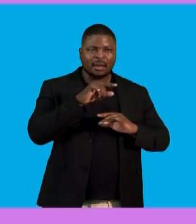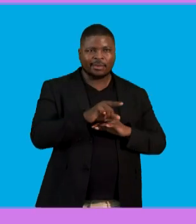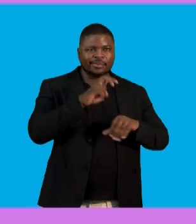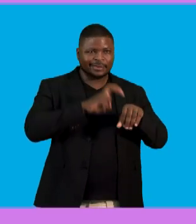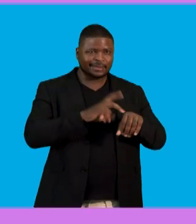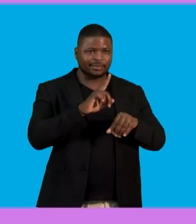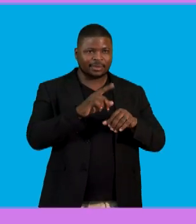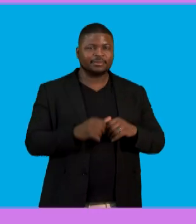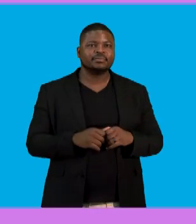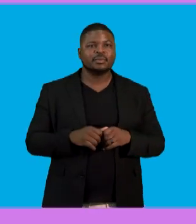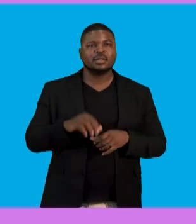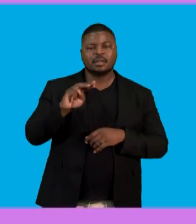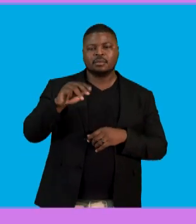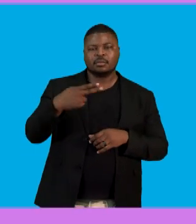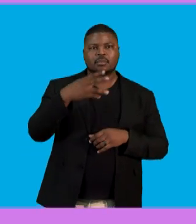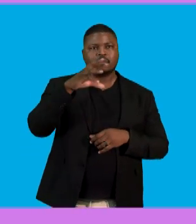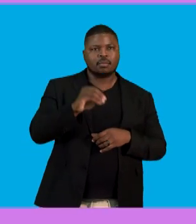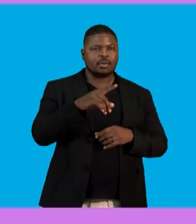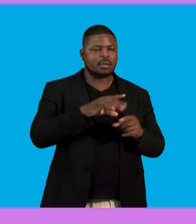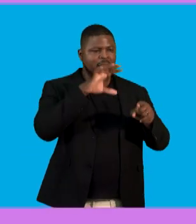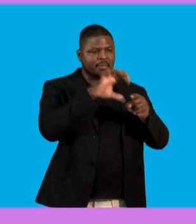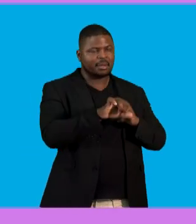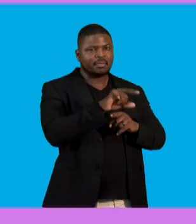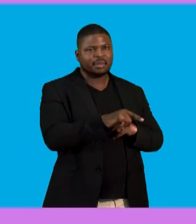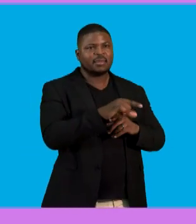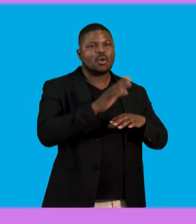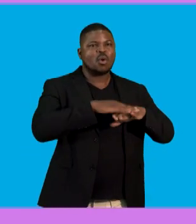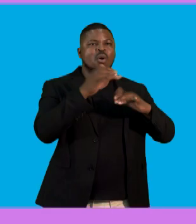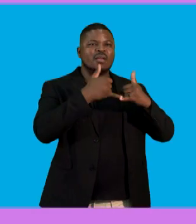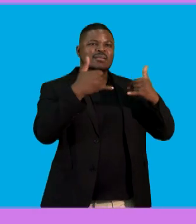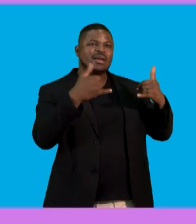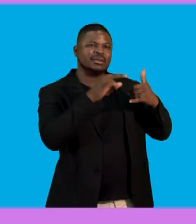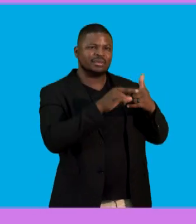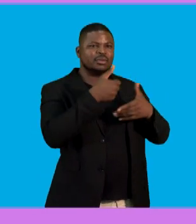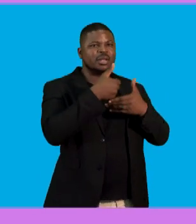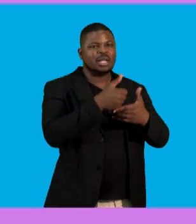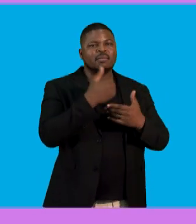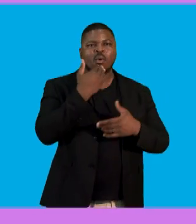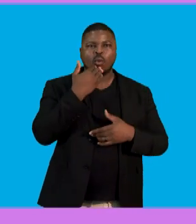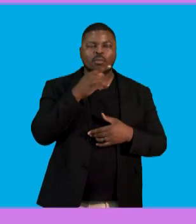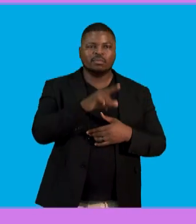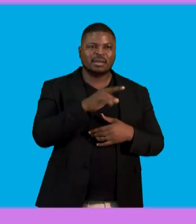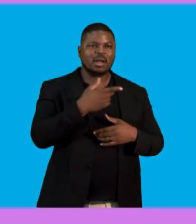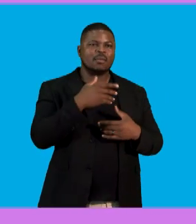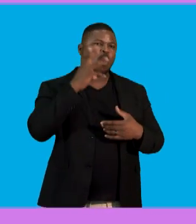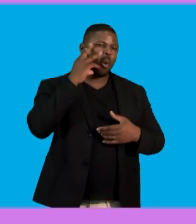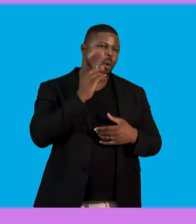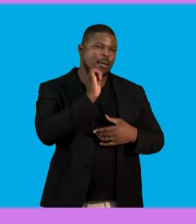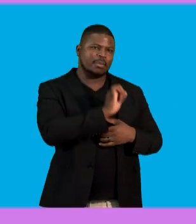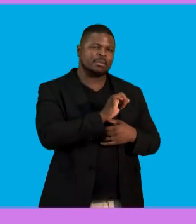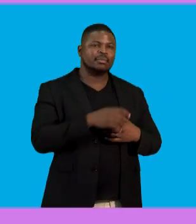Mpho discovered this winter flu mixture online he used to help his grandmother. Question A says, what